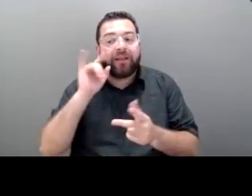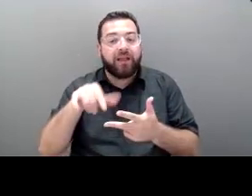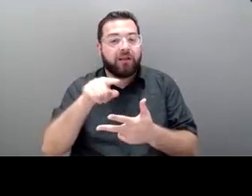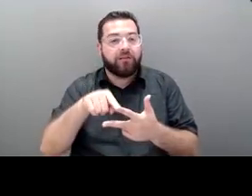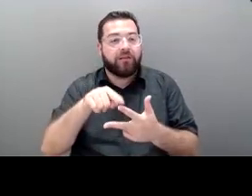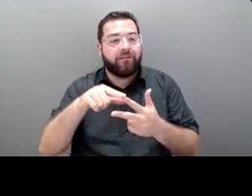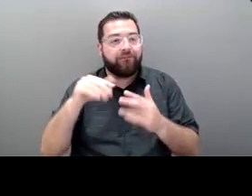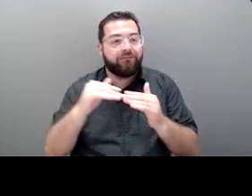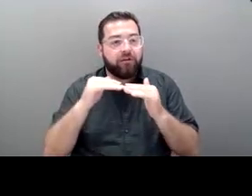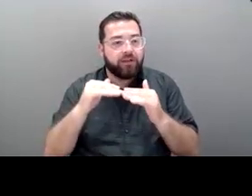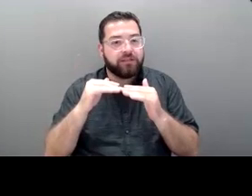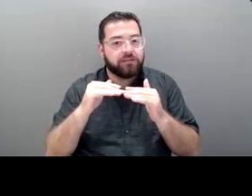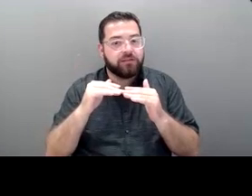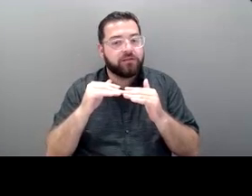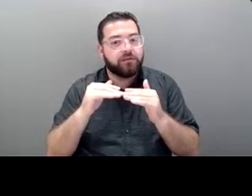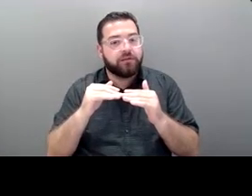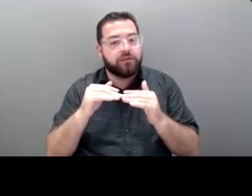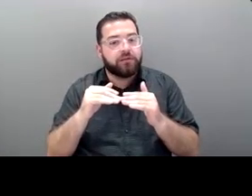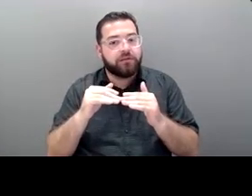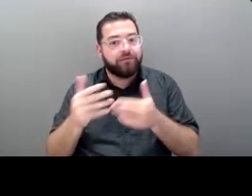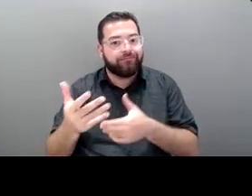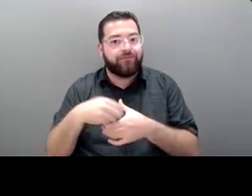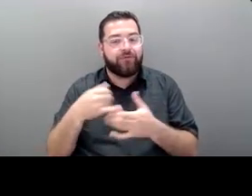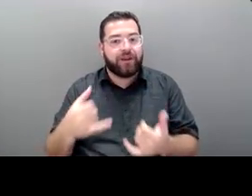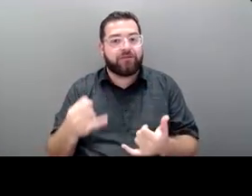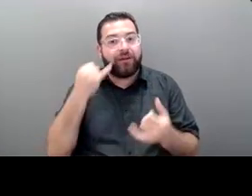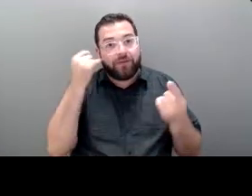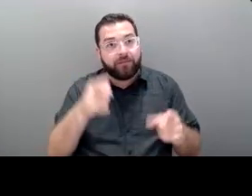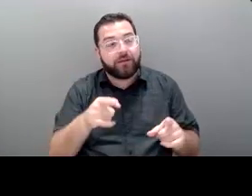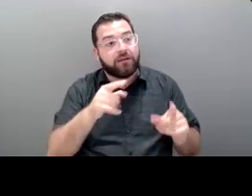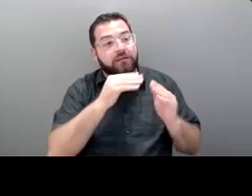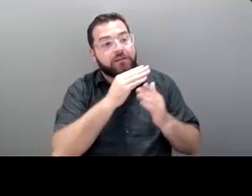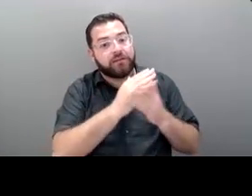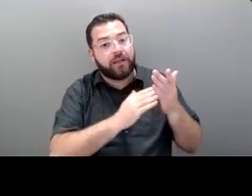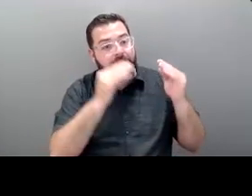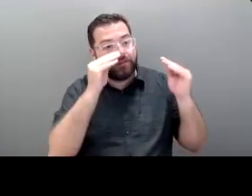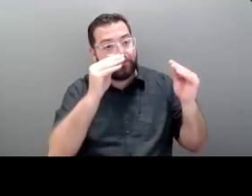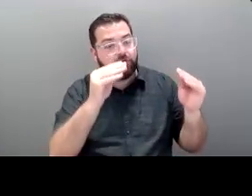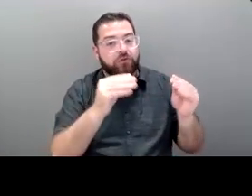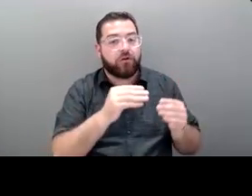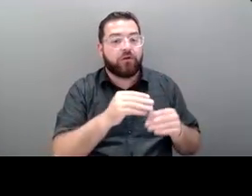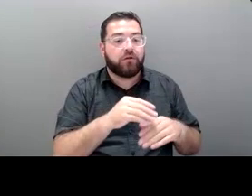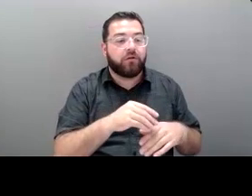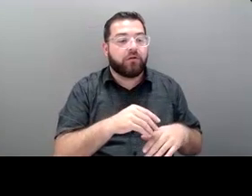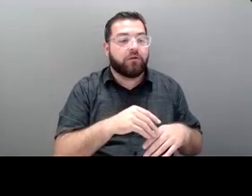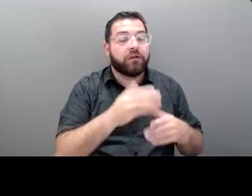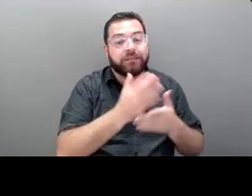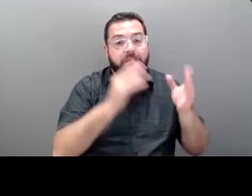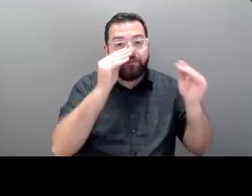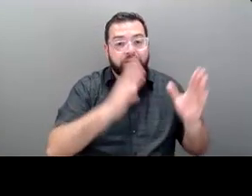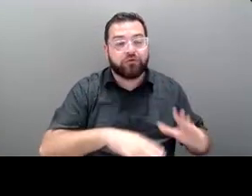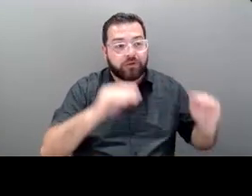Like if some professors are teaching the 101 or the 1A course in their discipline